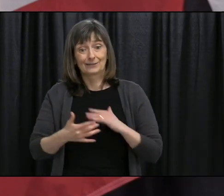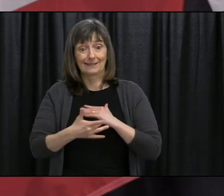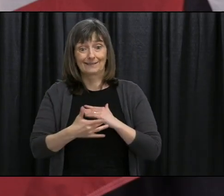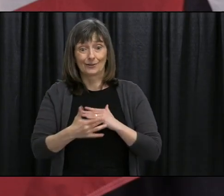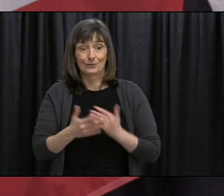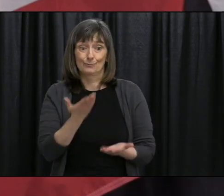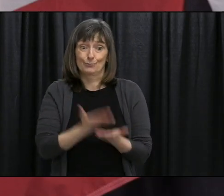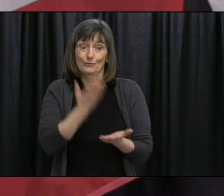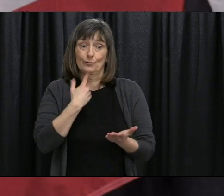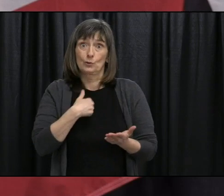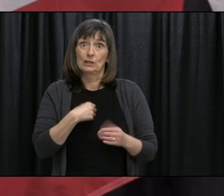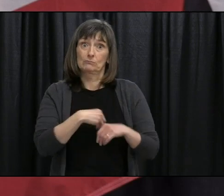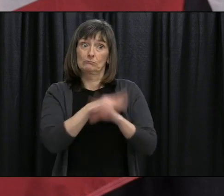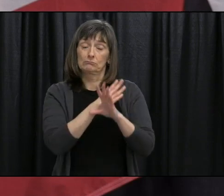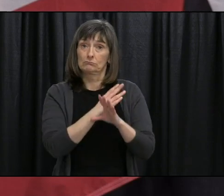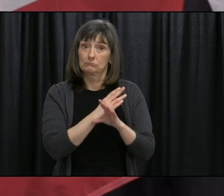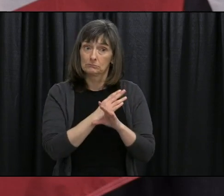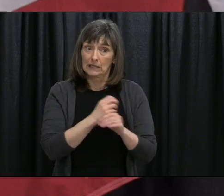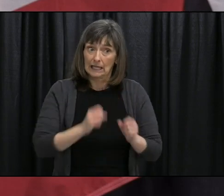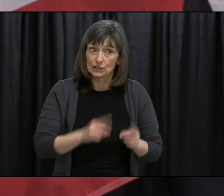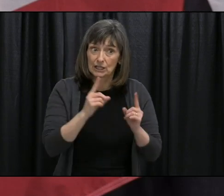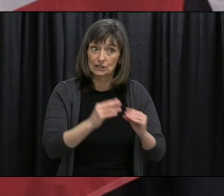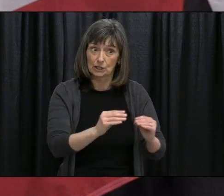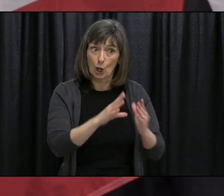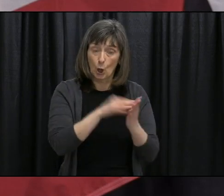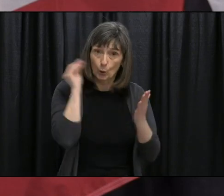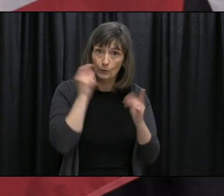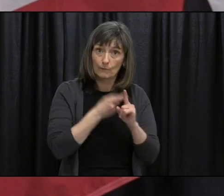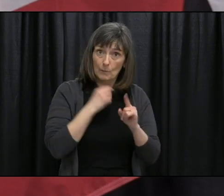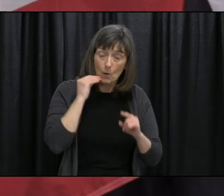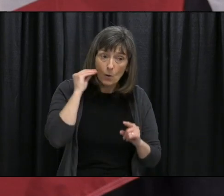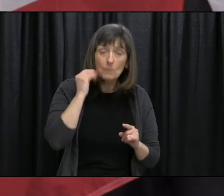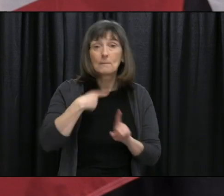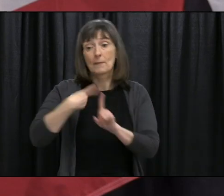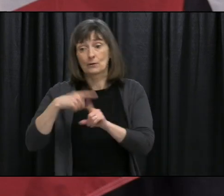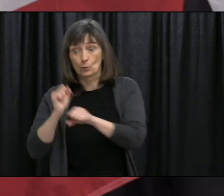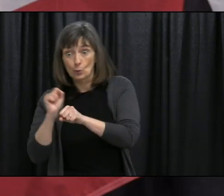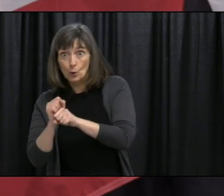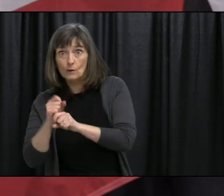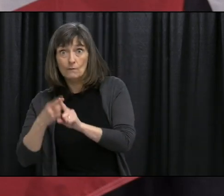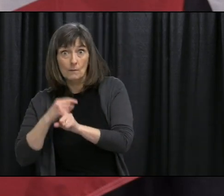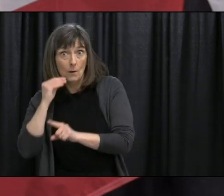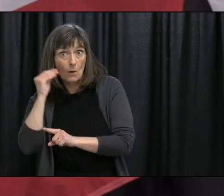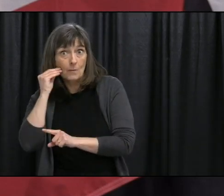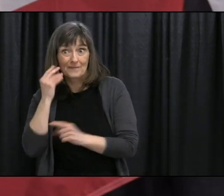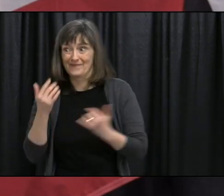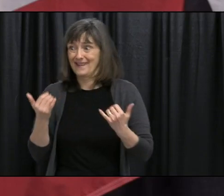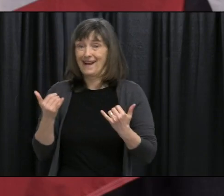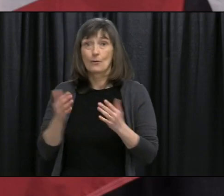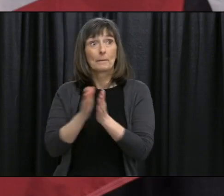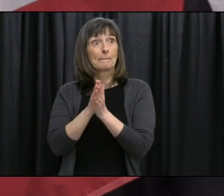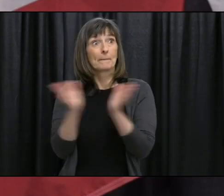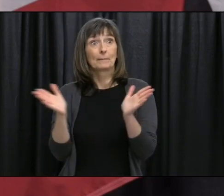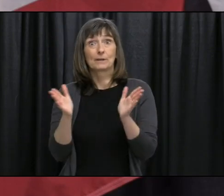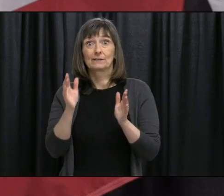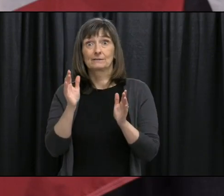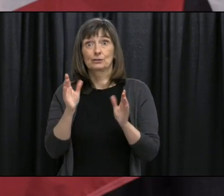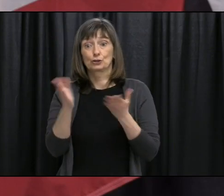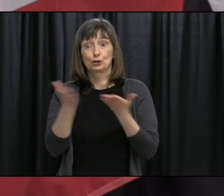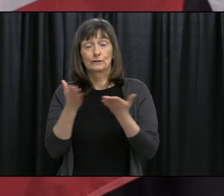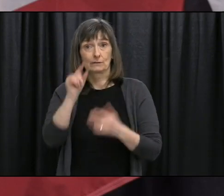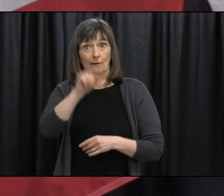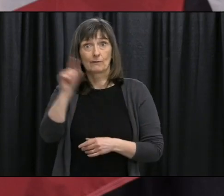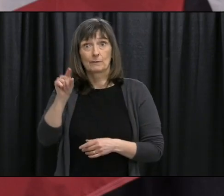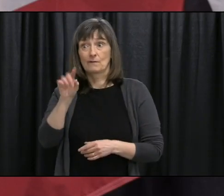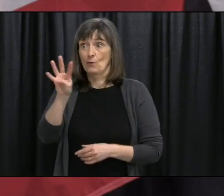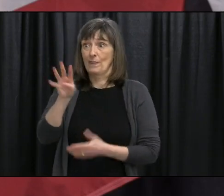technology, that many people can actually work from home very effectively. We have, over 4,000 people within our public sector that's working from home. We